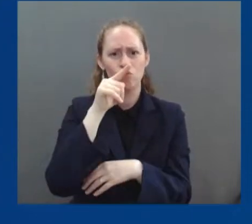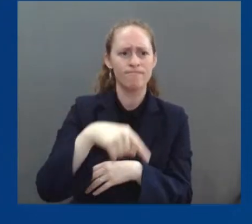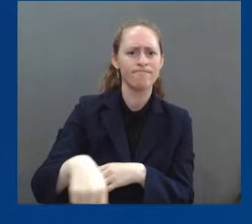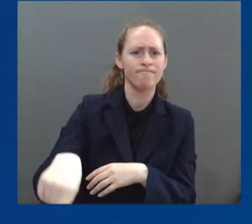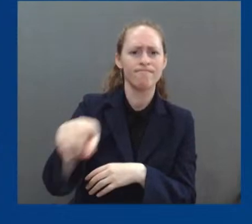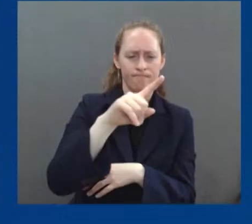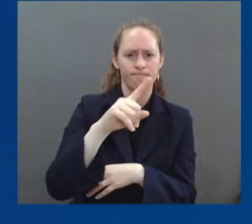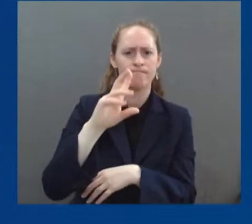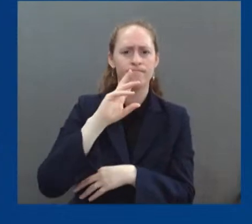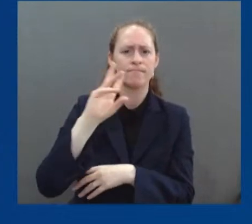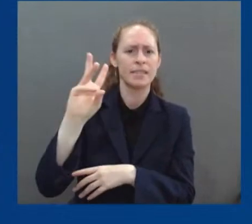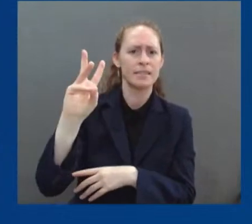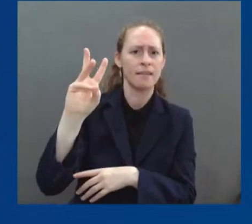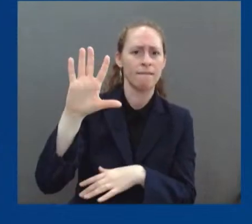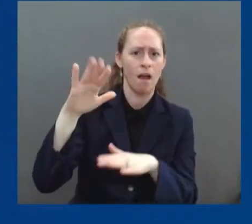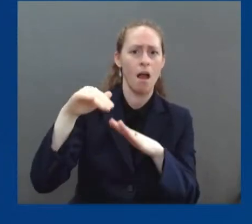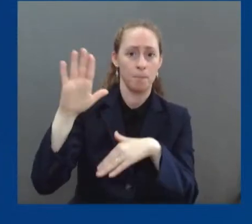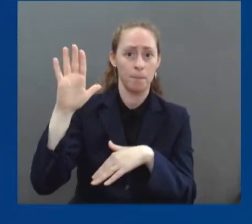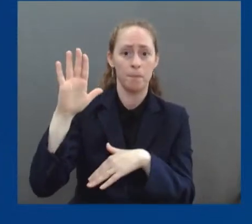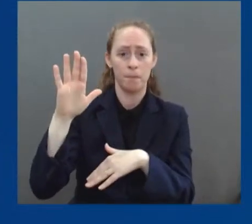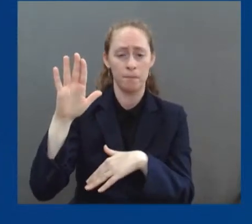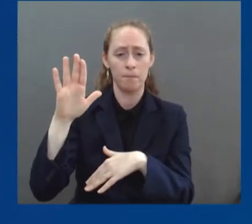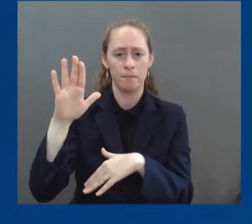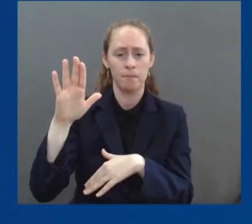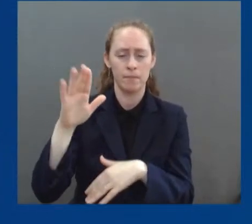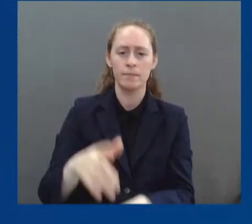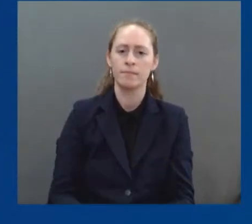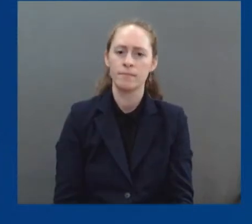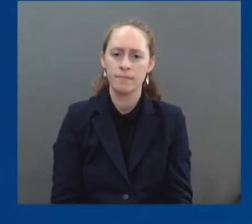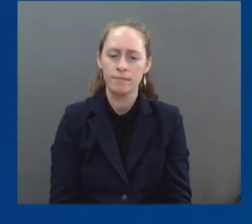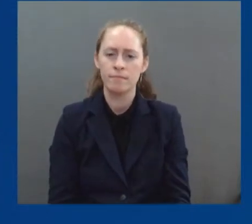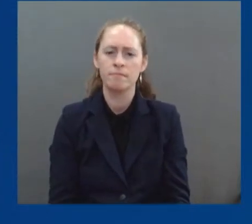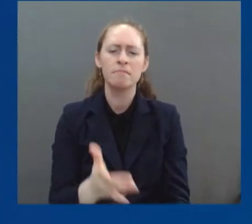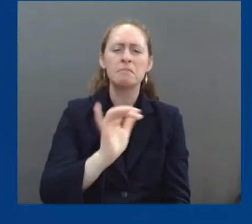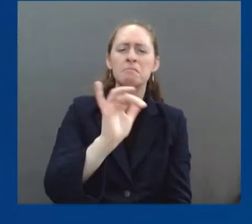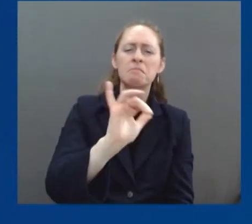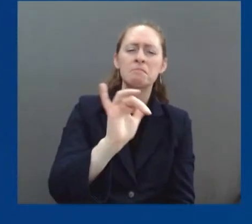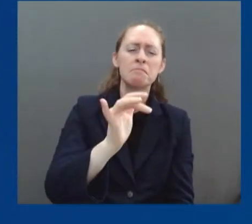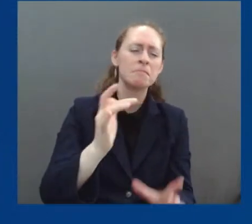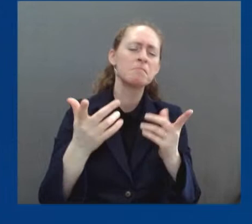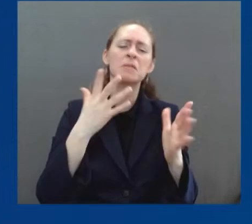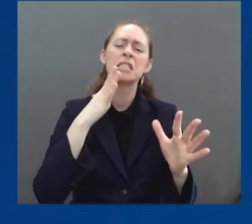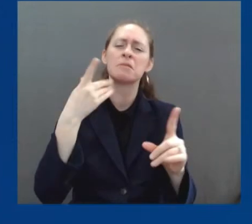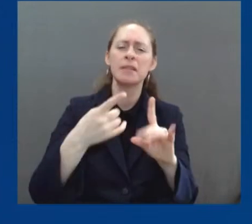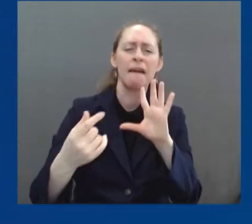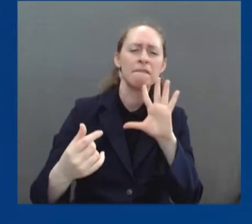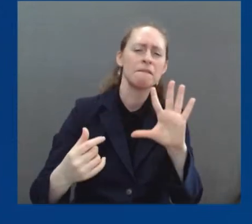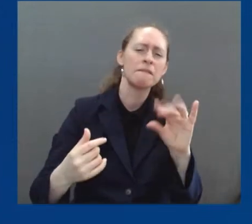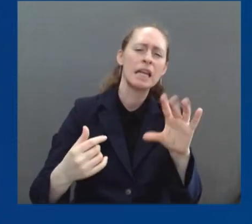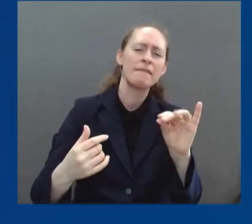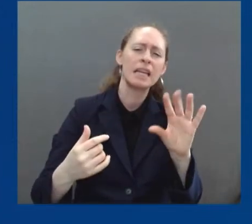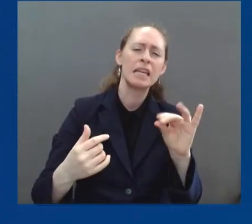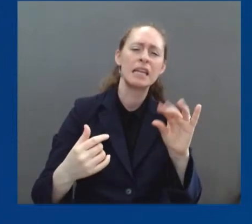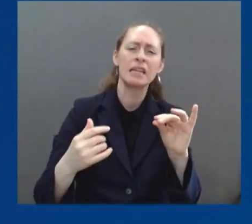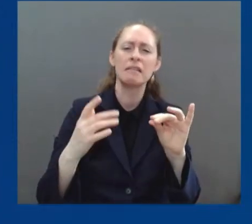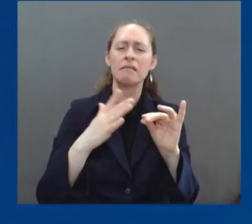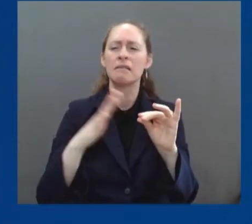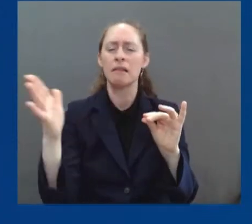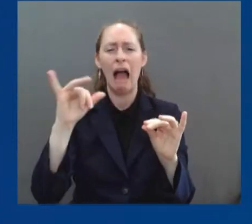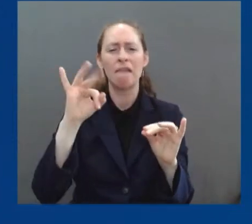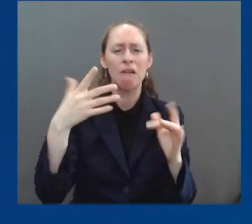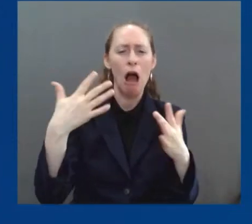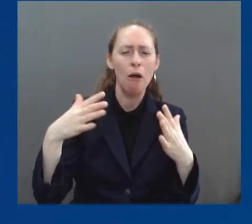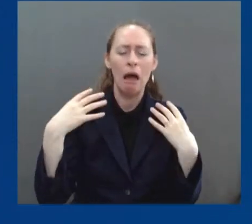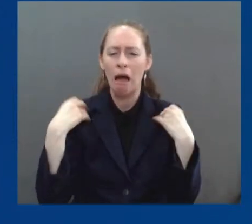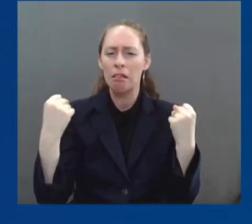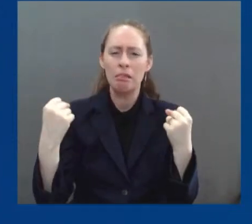mean that you recommend it or you encourage it for those population groups, and you do not recommend it or encourage it for, say, healthy